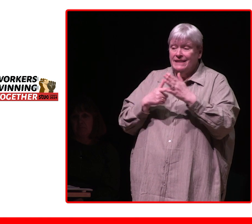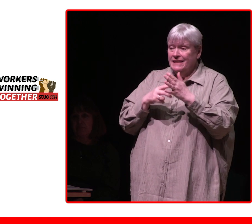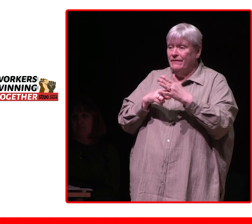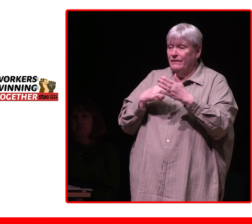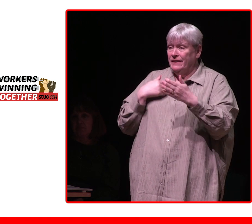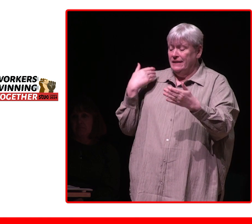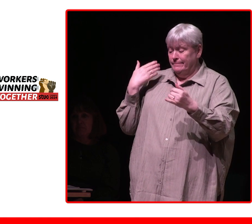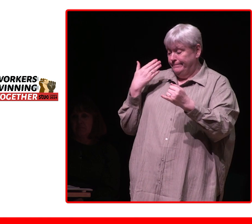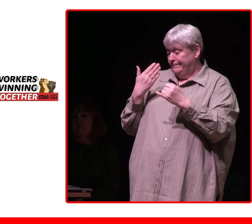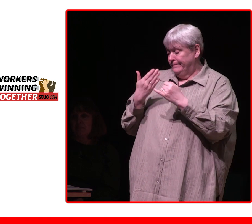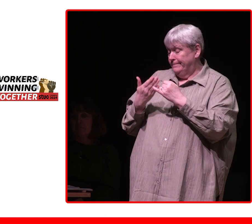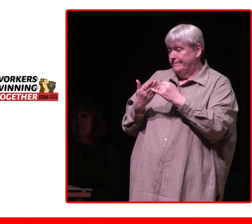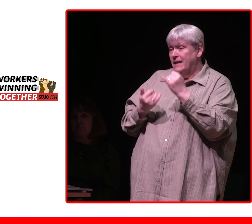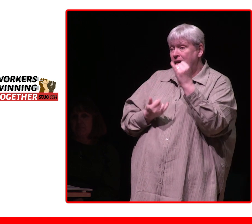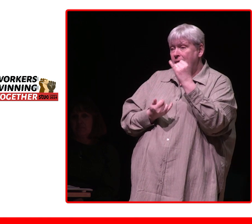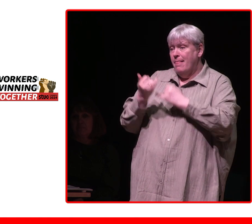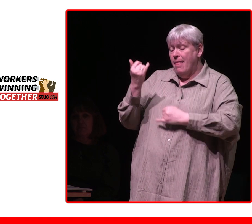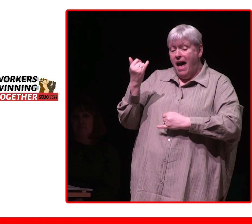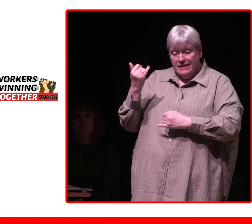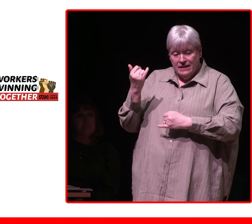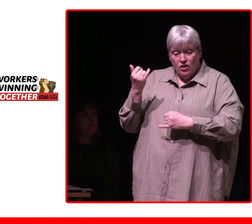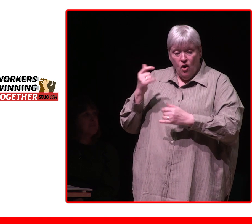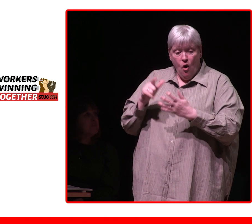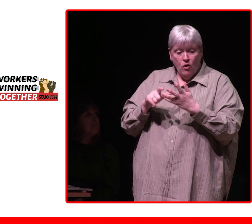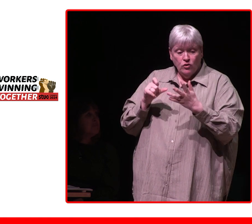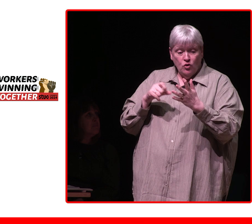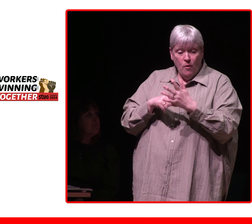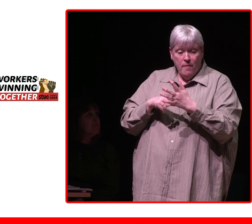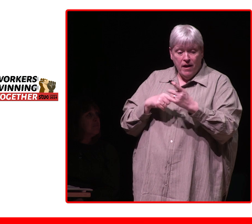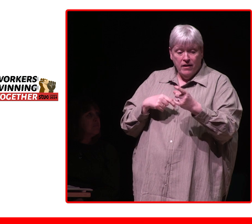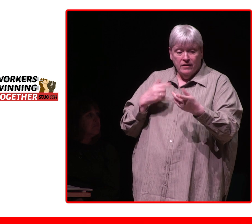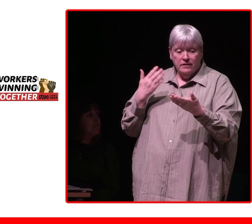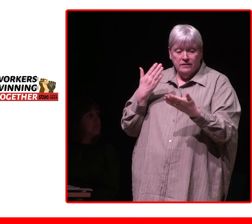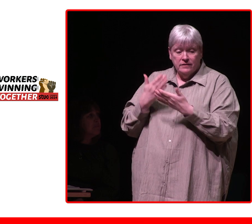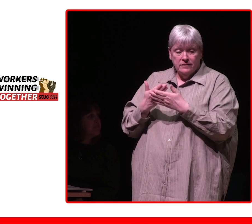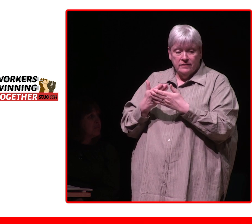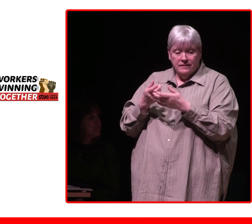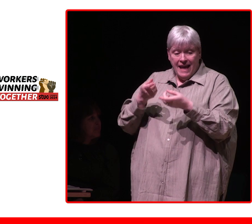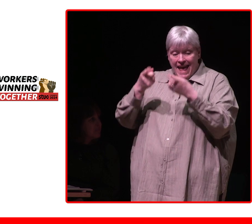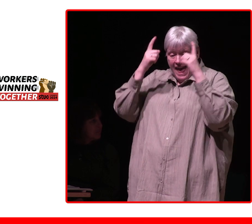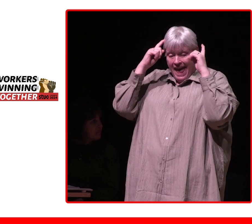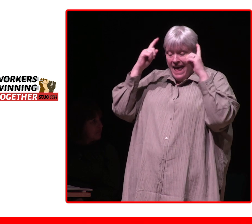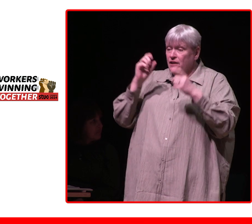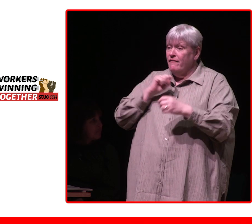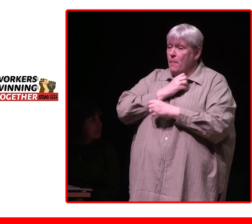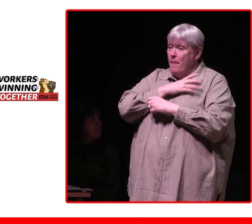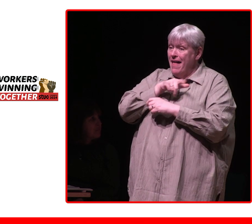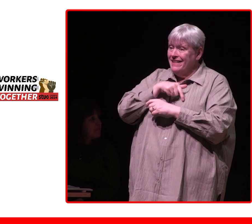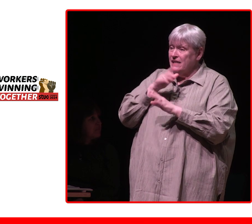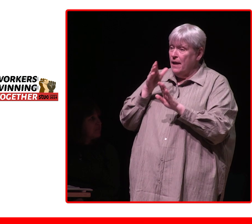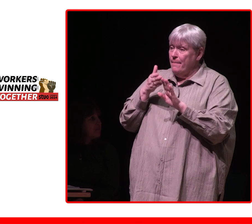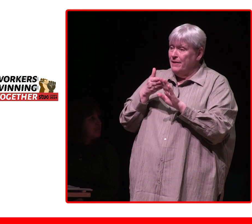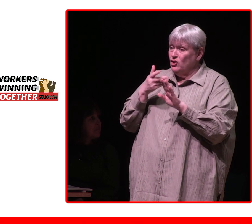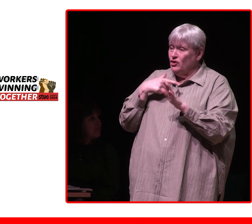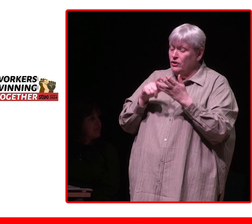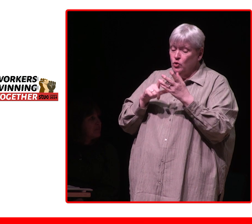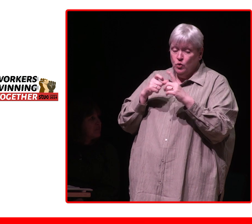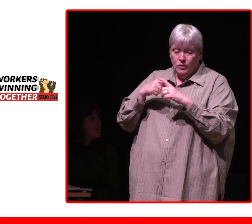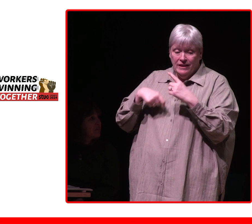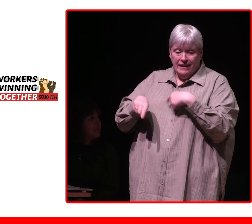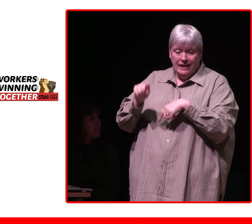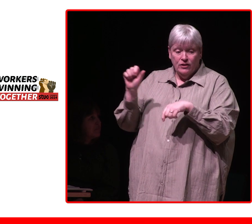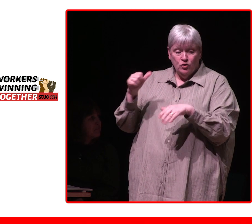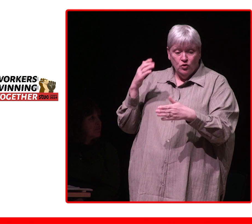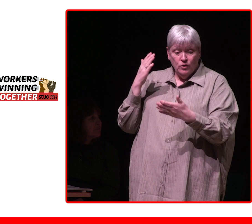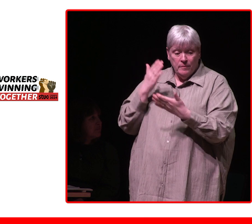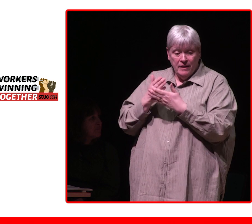October. Hussam Zomlot has been head of the Palestinian mission in the UK since 2018 and should be